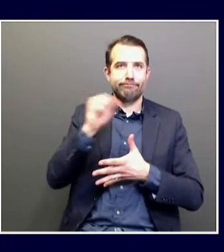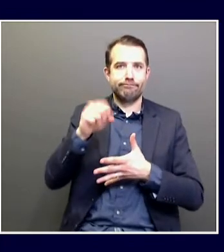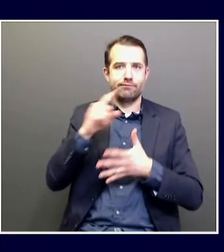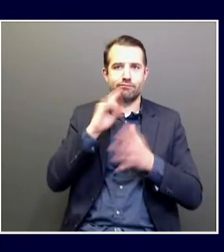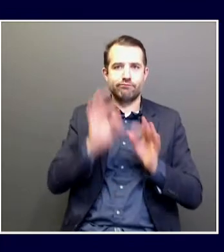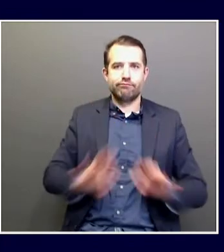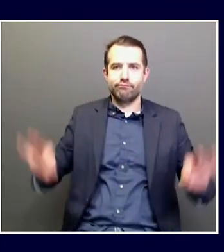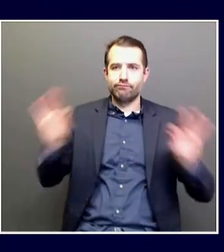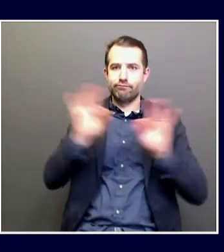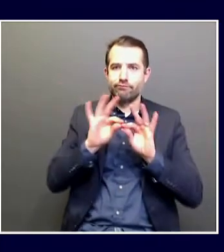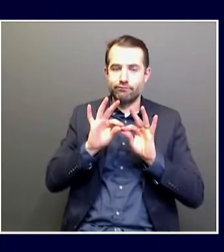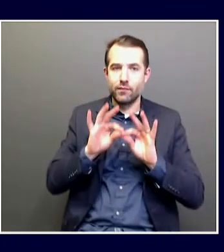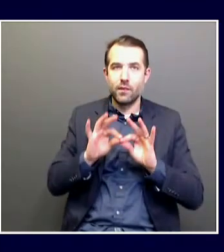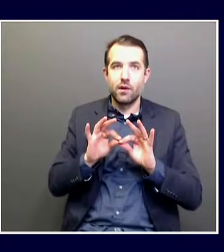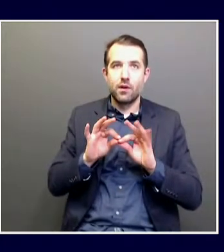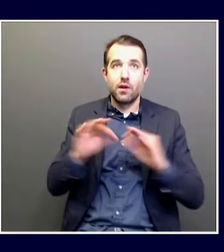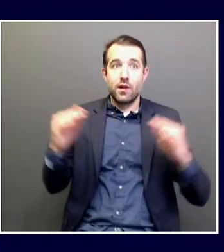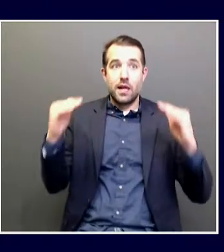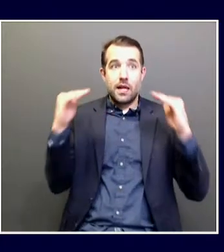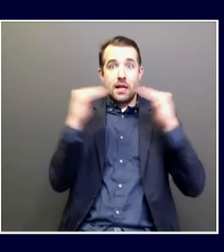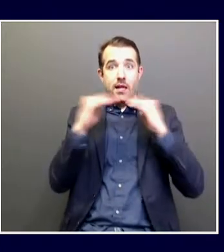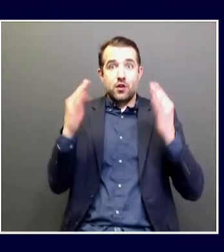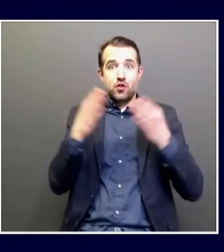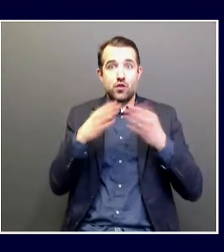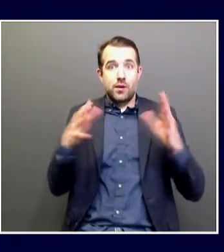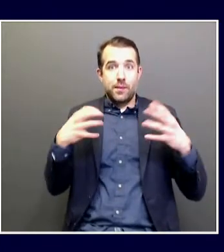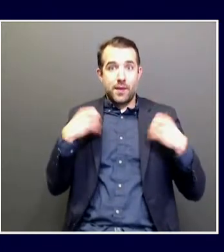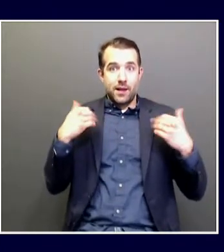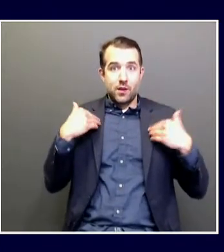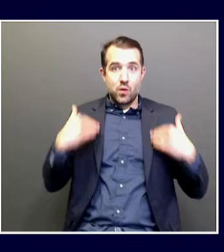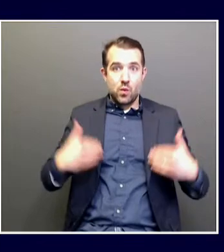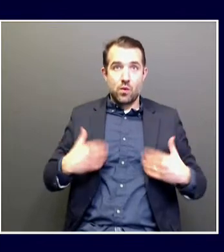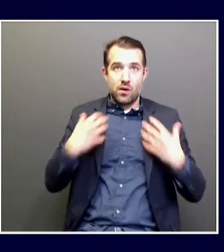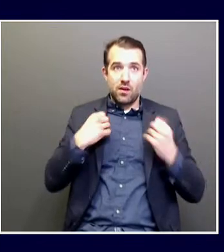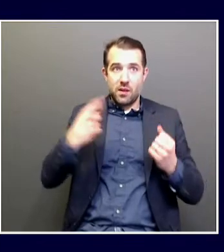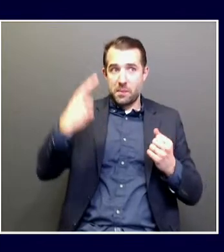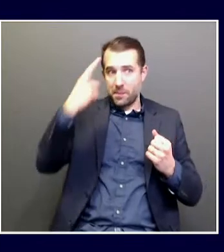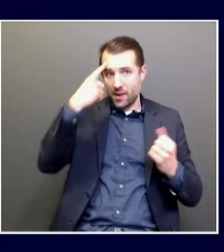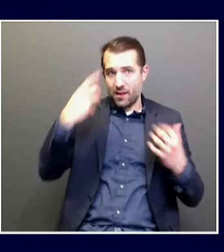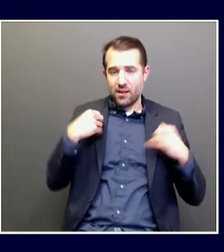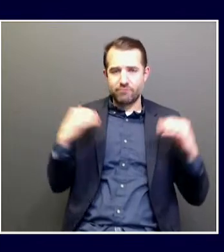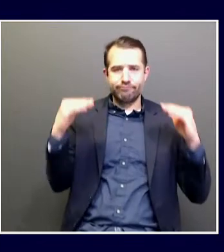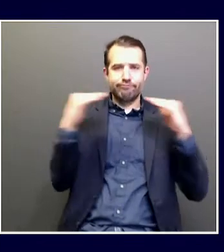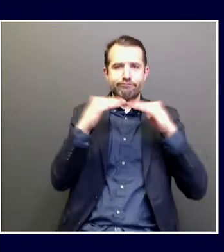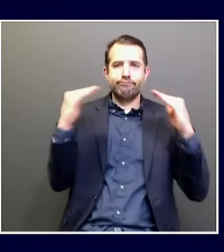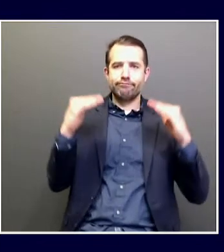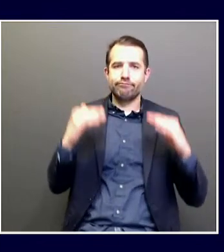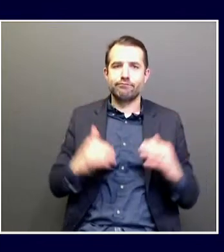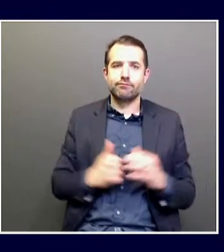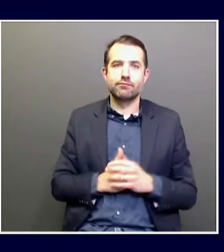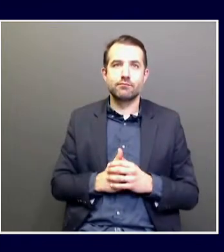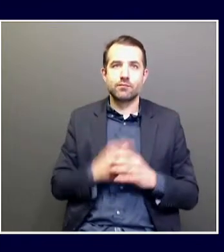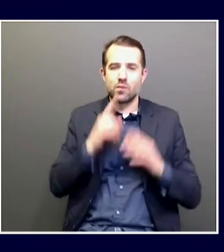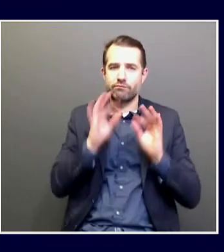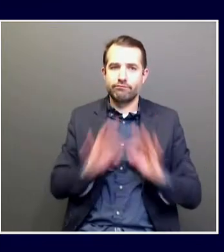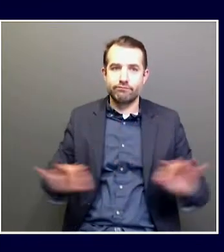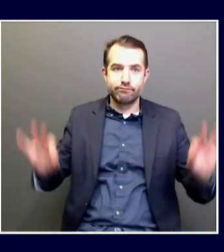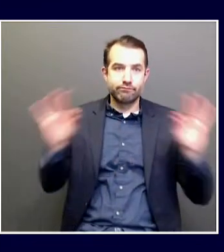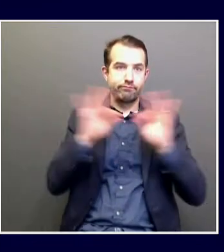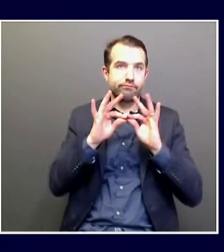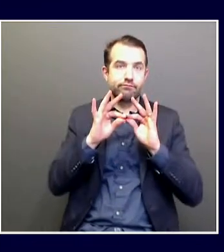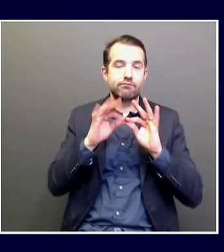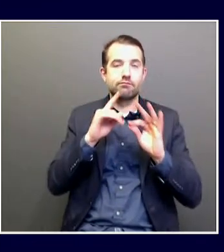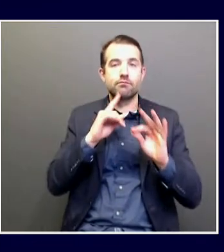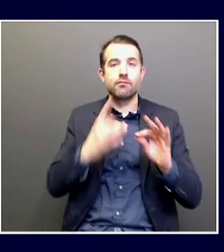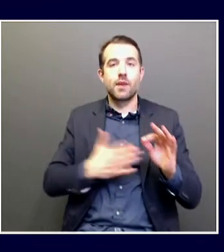We encourage you to be mindful of both during this holiday season. And meanwhile, we wish each and every one of you happy